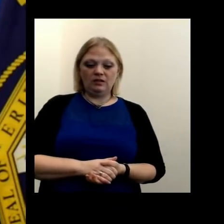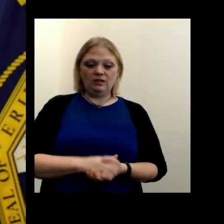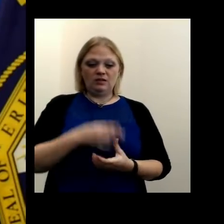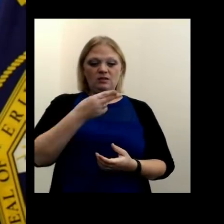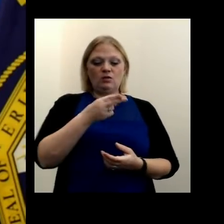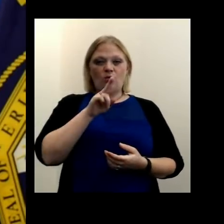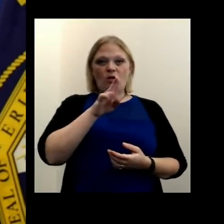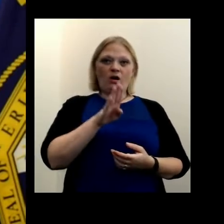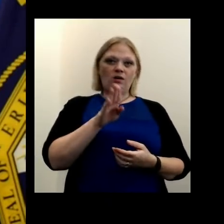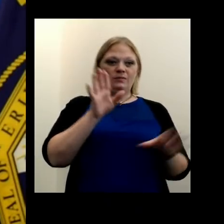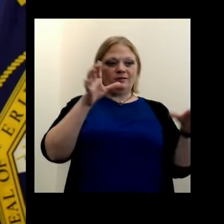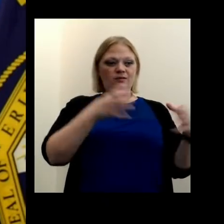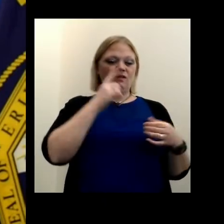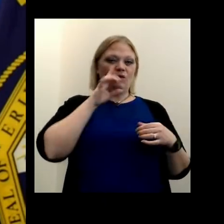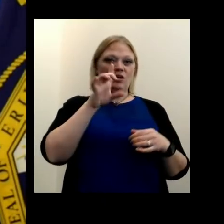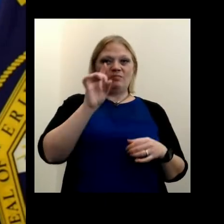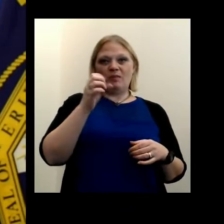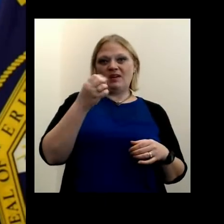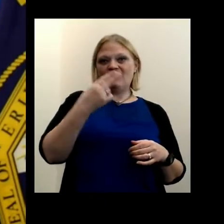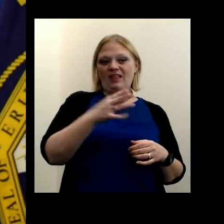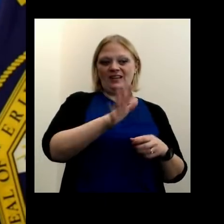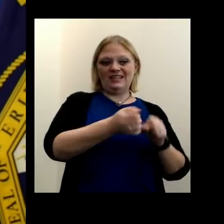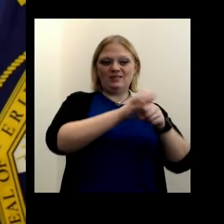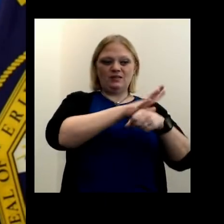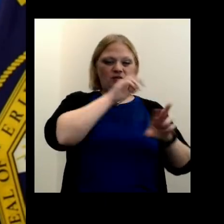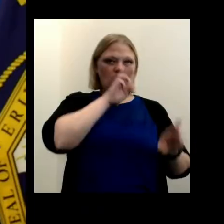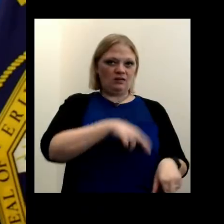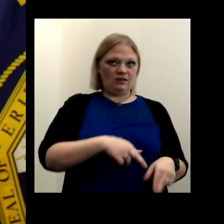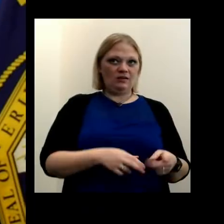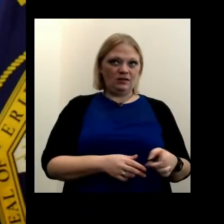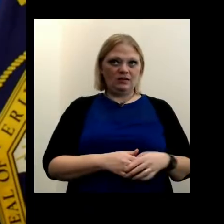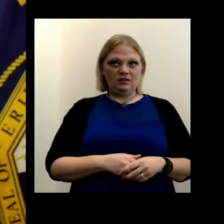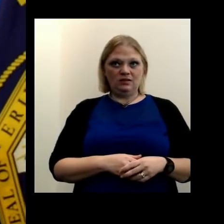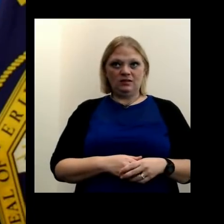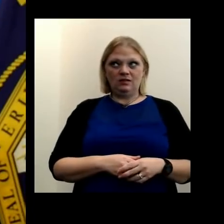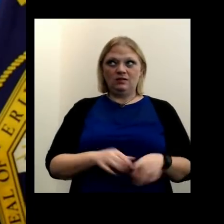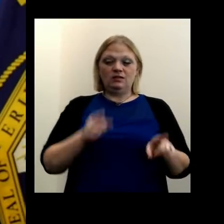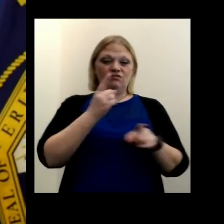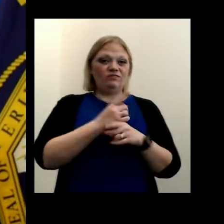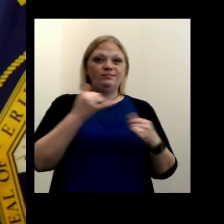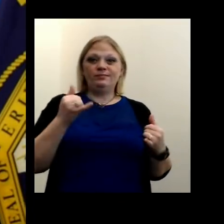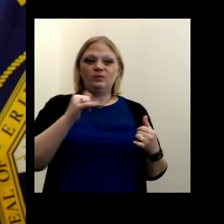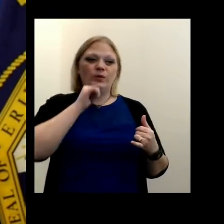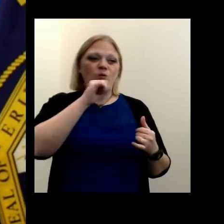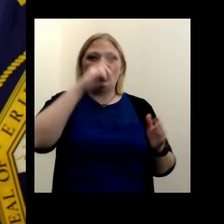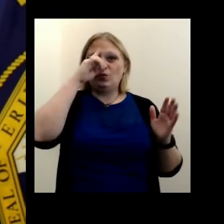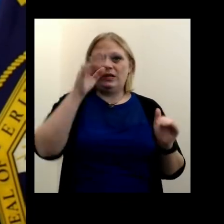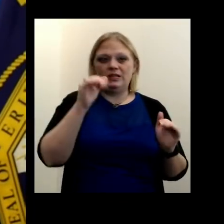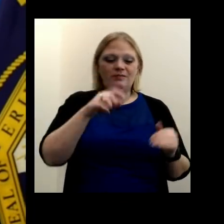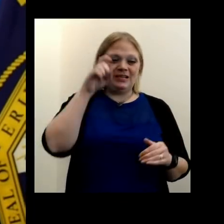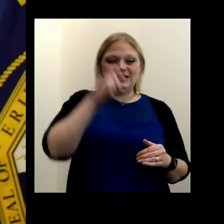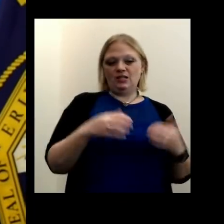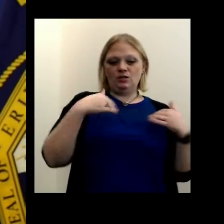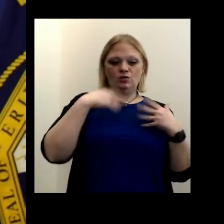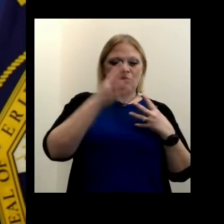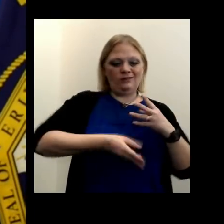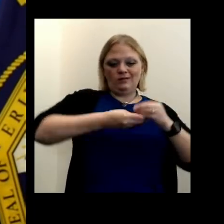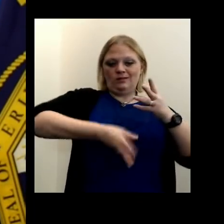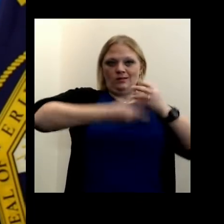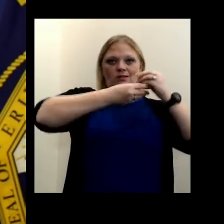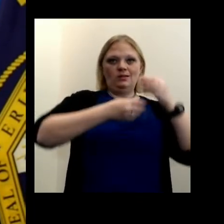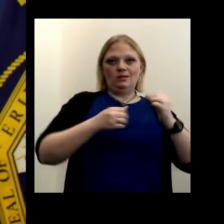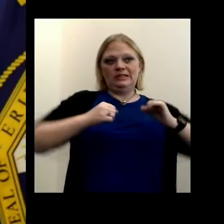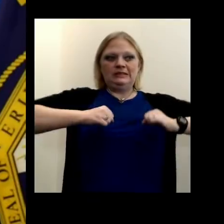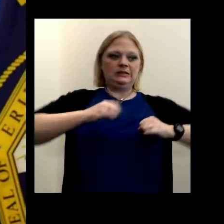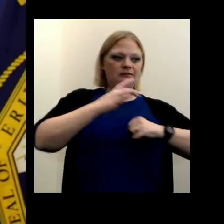going forward for the Department of Health and its pandemic response. At this point, we do not anticipate needing to have additional space